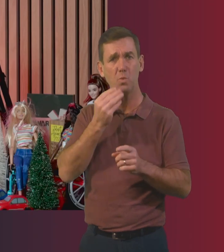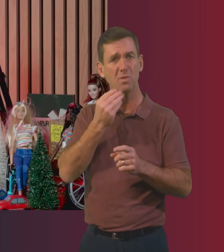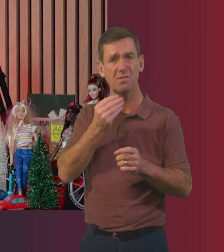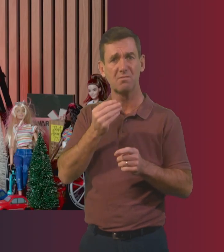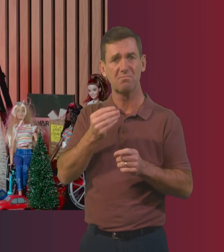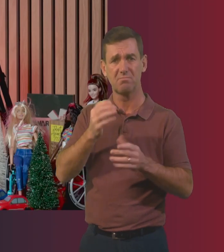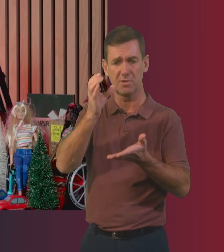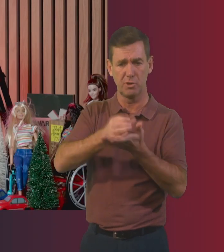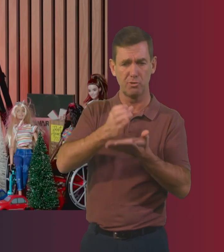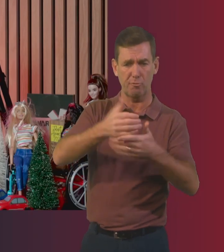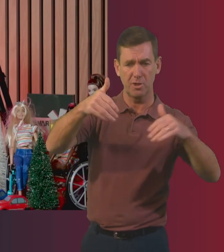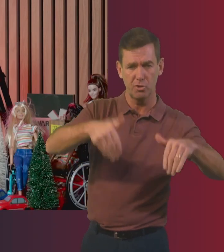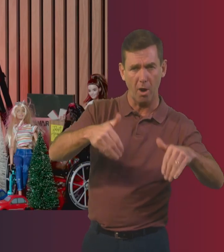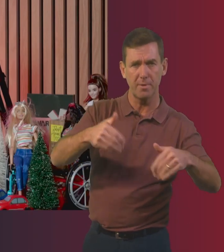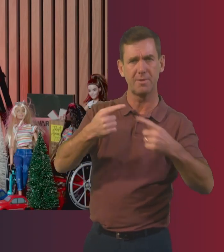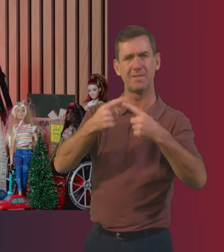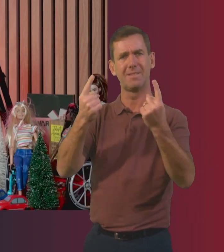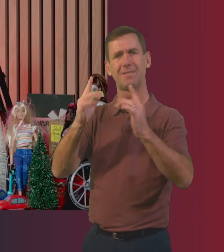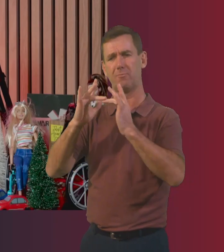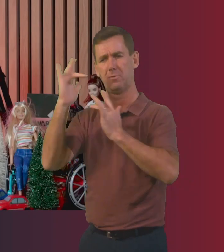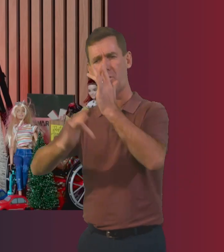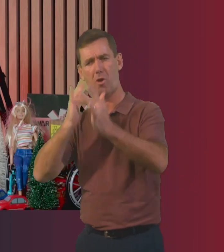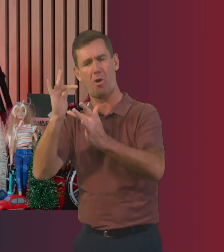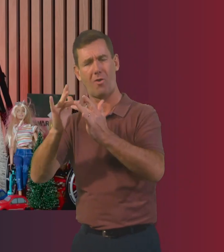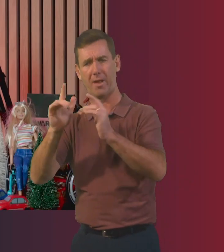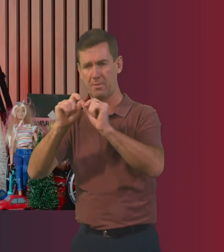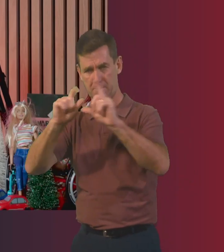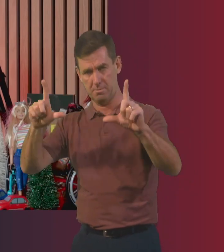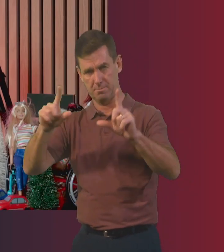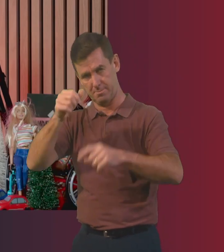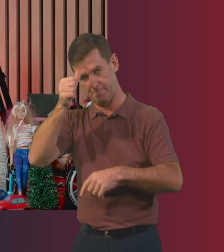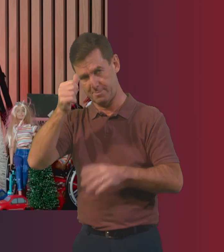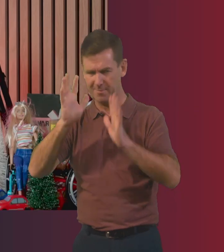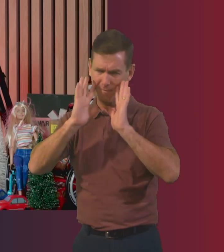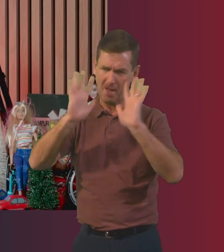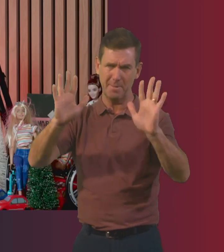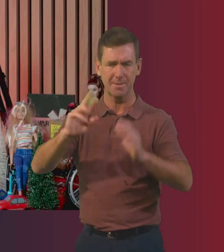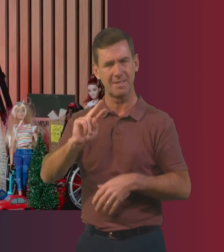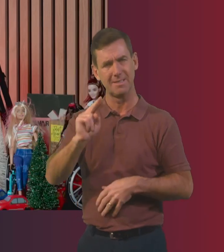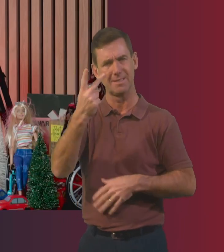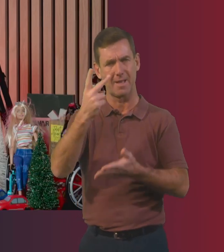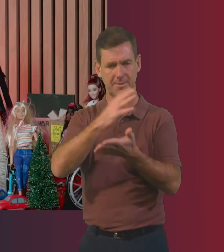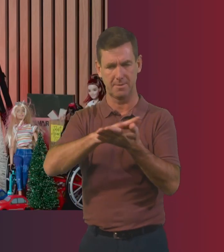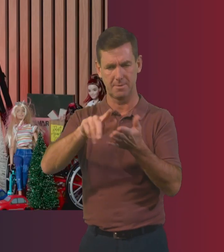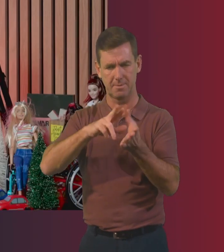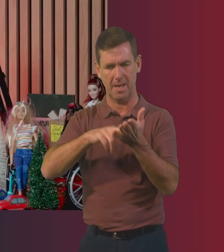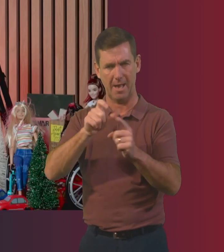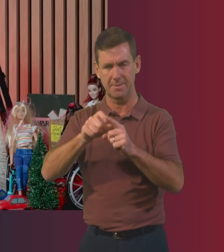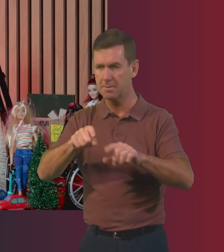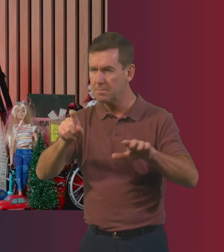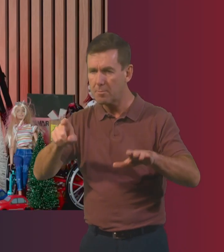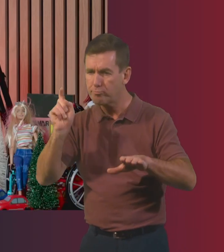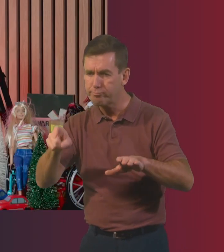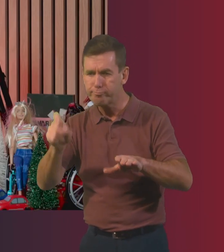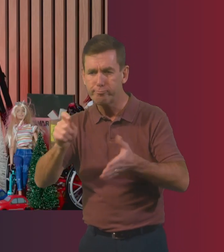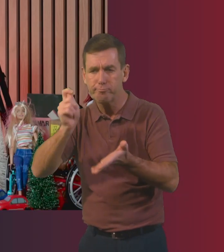online stores. I'm not going to give them free advertisement. The well-known, second-hand online auctions. And